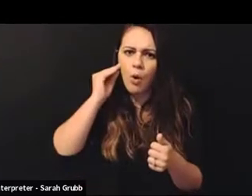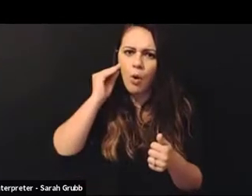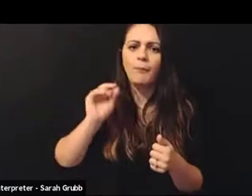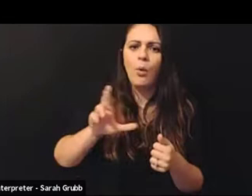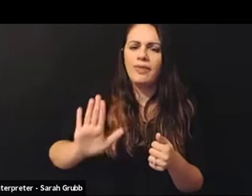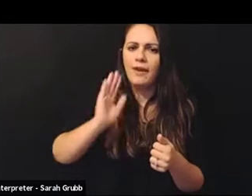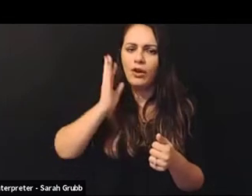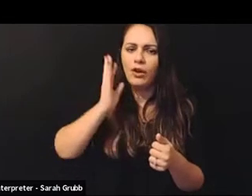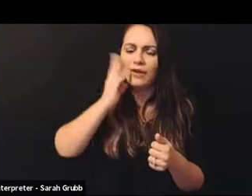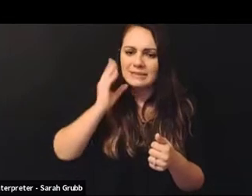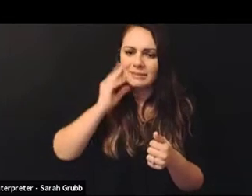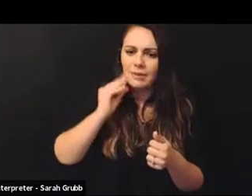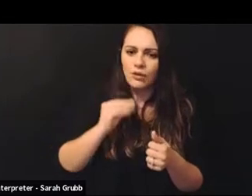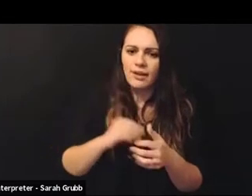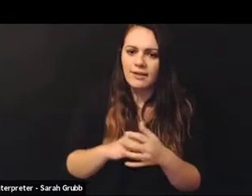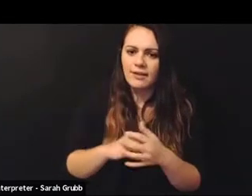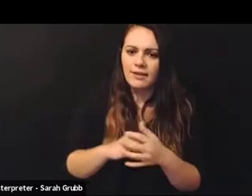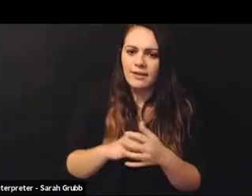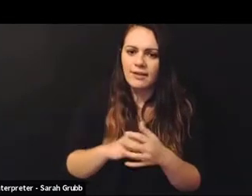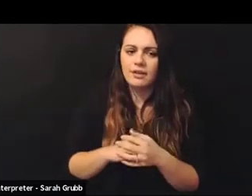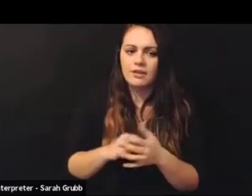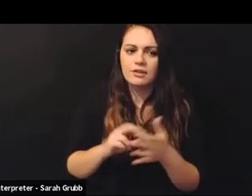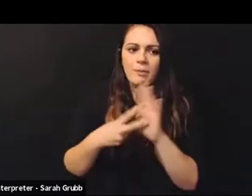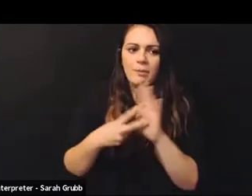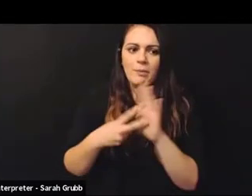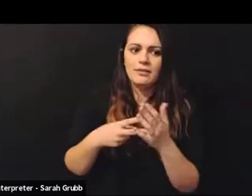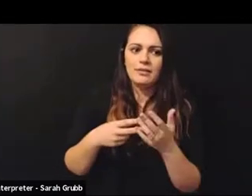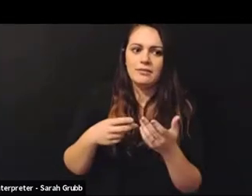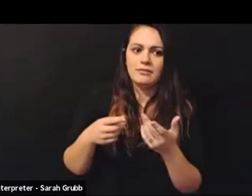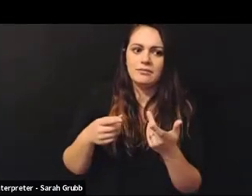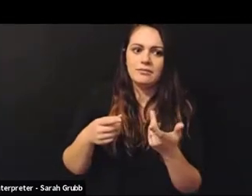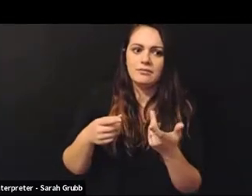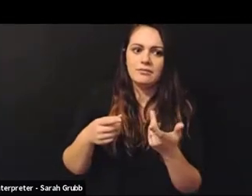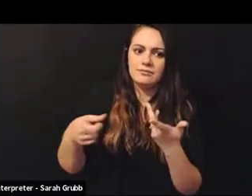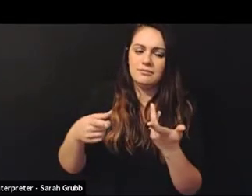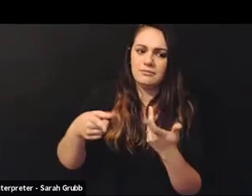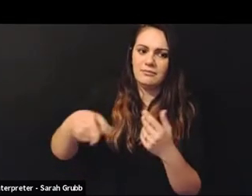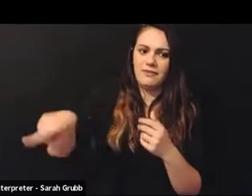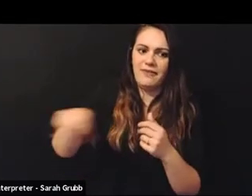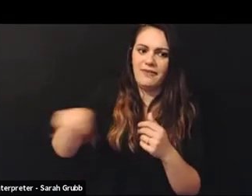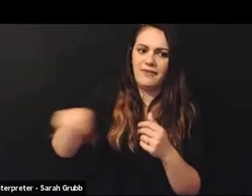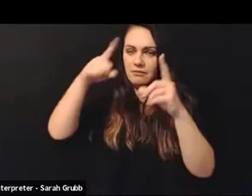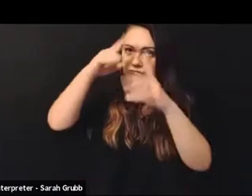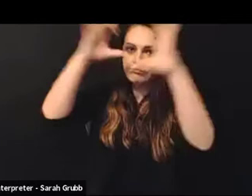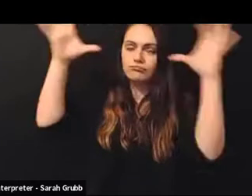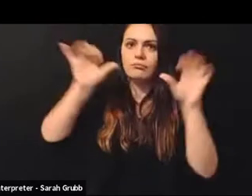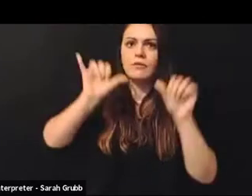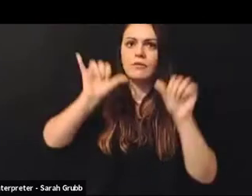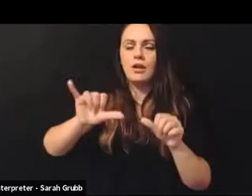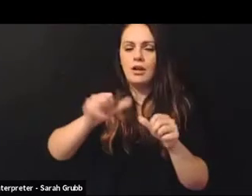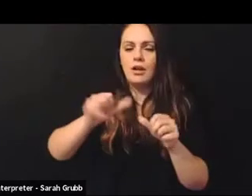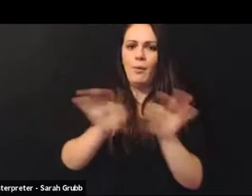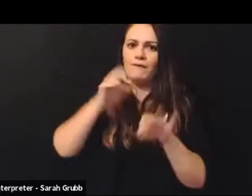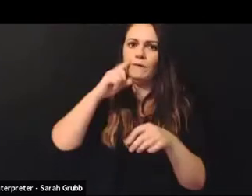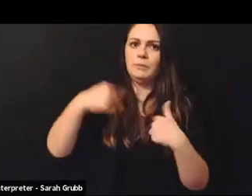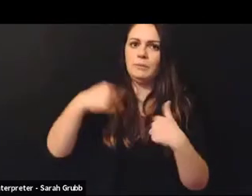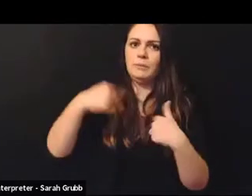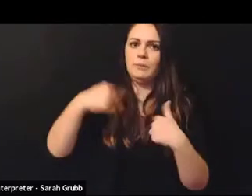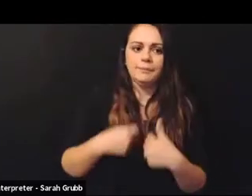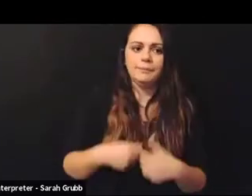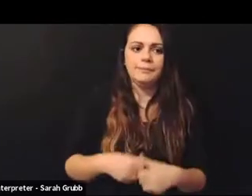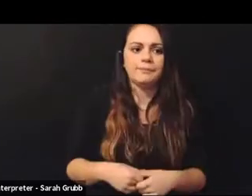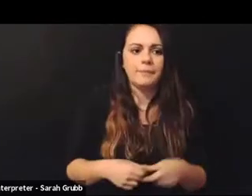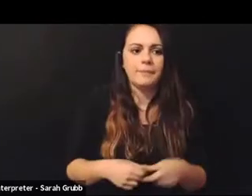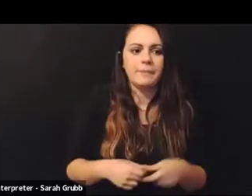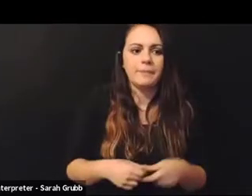making meaningful reference points for the child. And there's a photograph here of me working with a girl who is learning to pot. She's